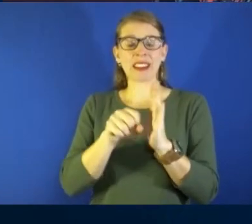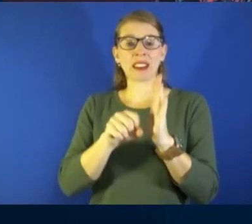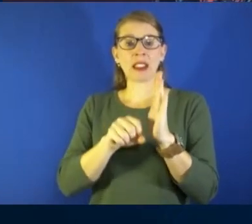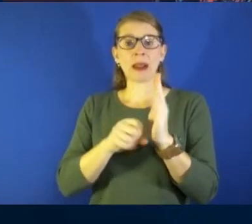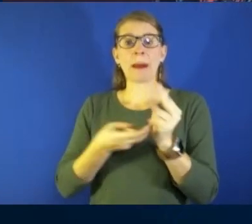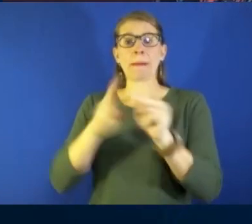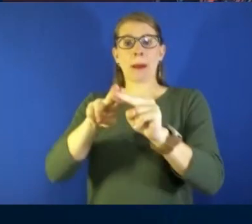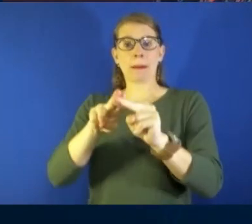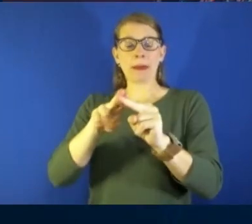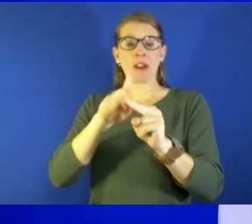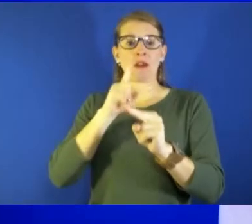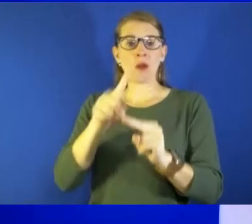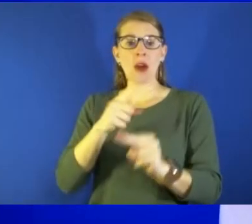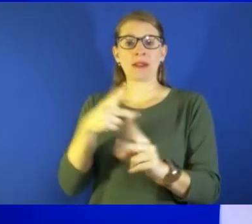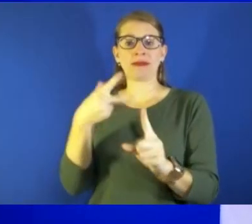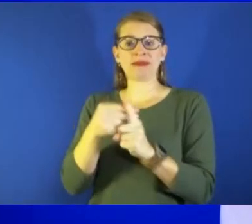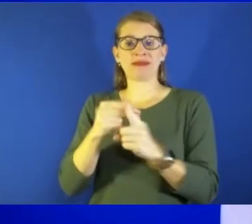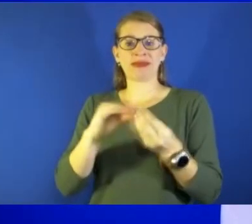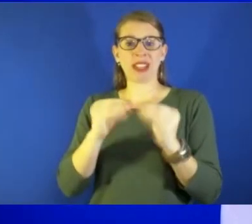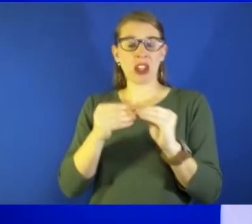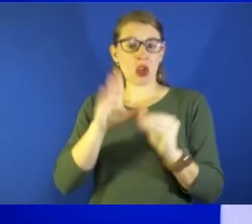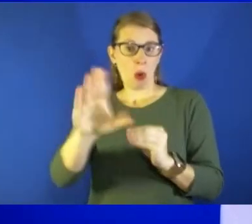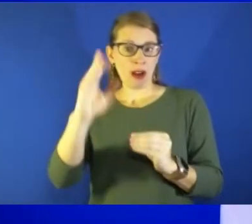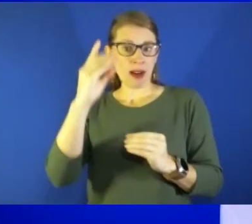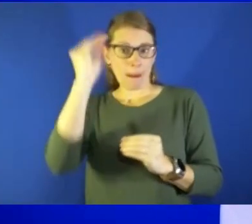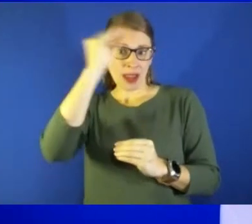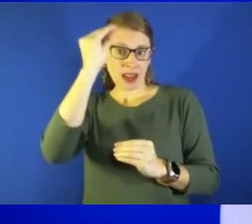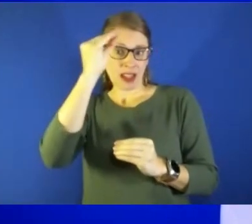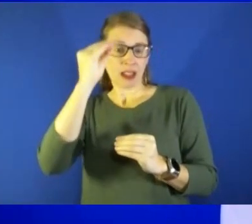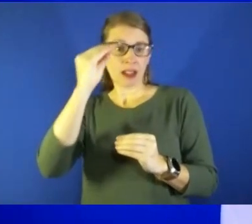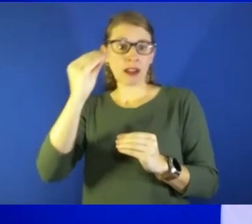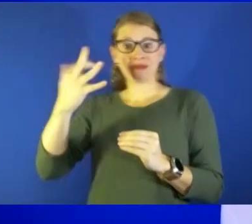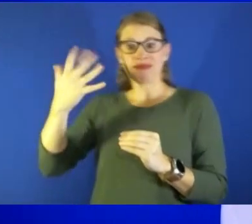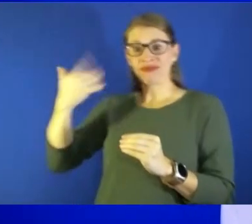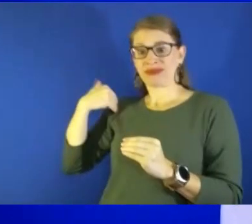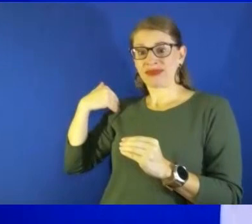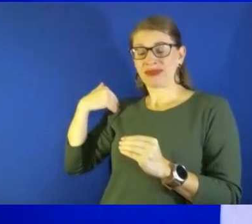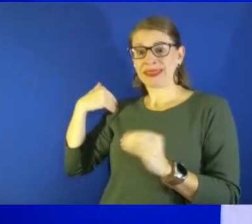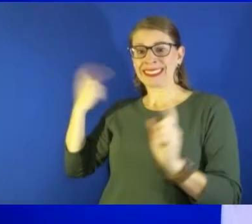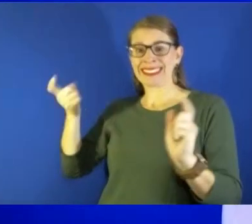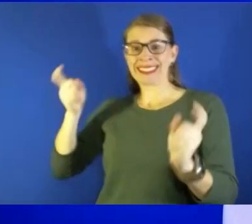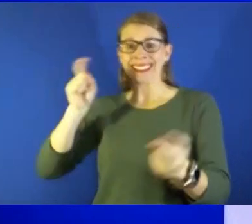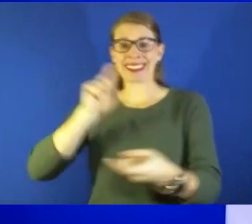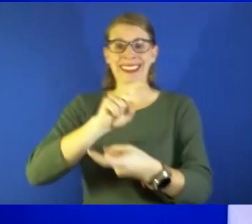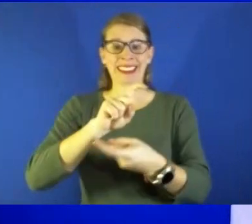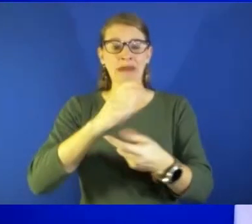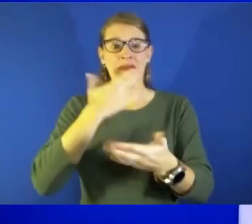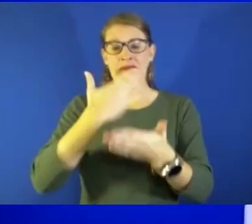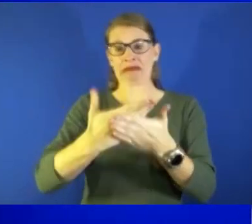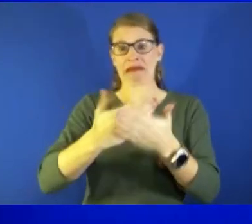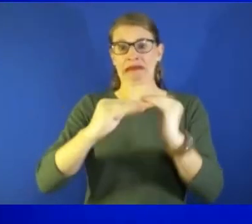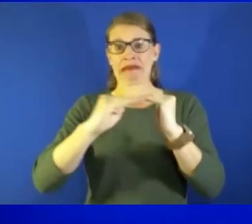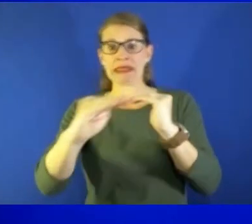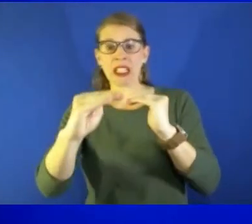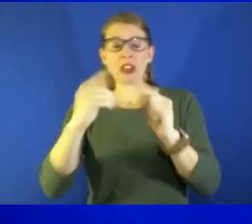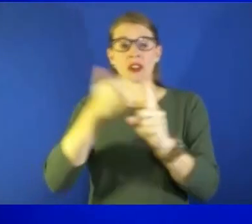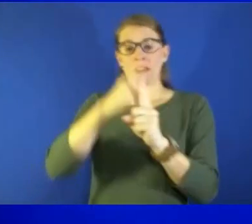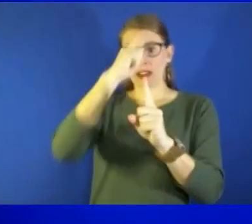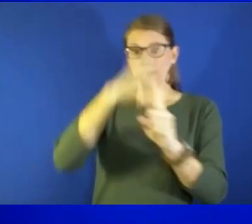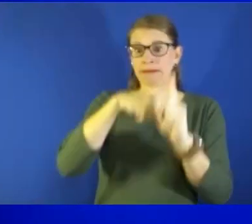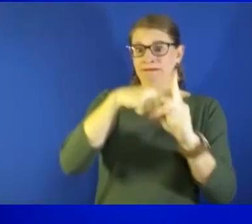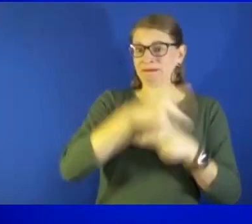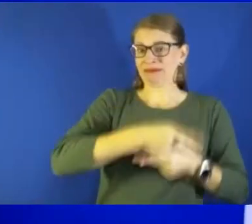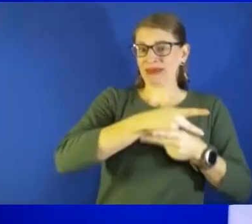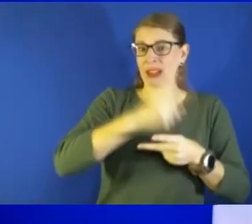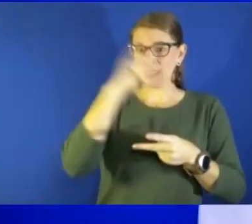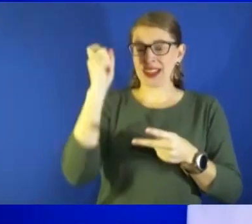vaccination numbers. I'm just curious your thoughts on where we are versus where we need to be to kind of get past the pandemic. Are you cautiously optimistic by the numbers that you're